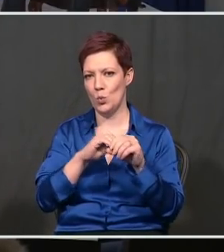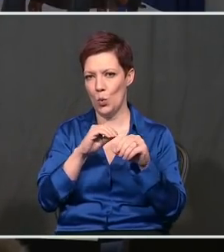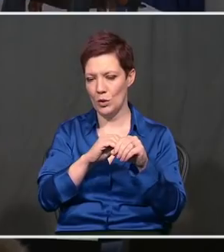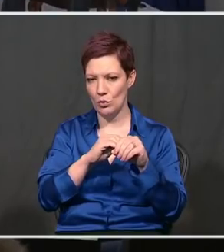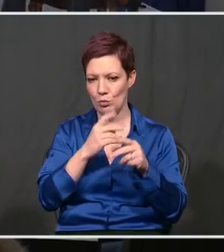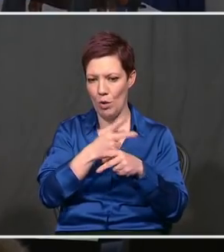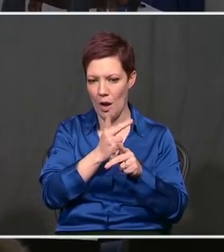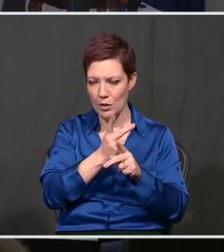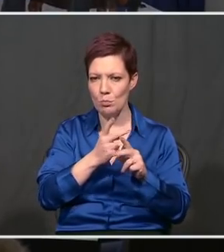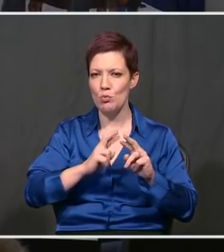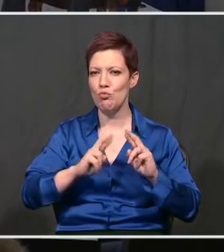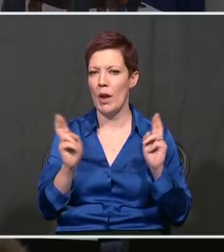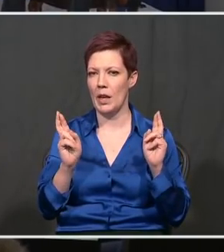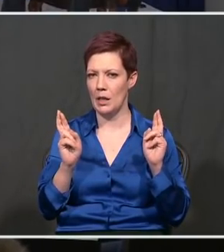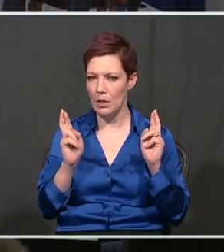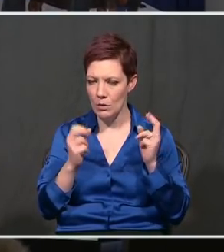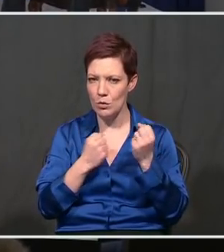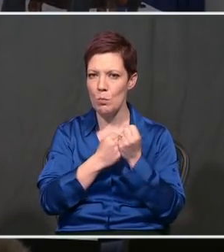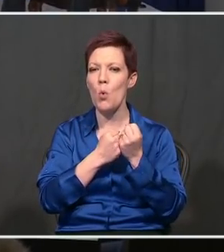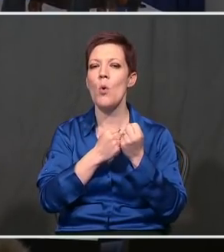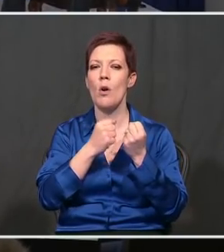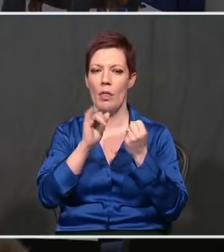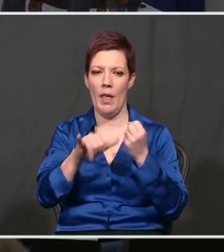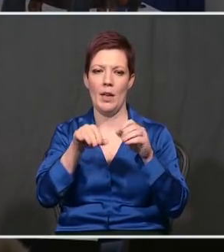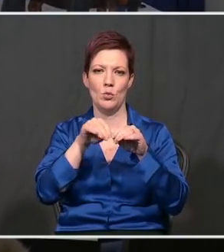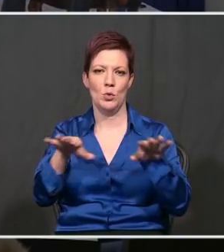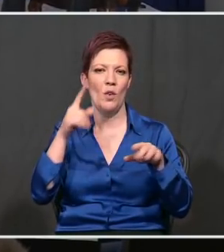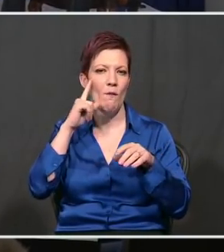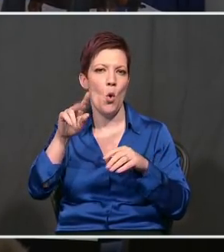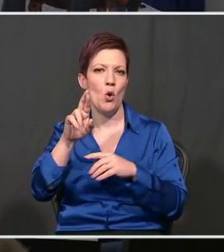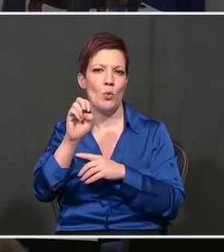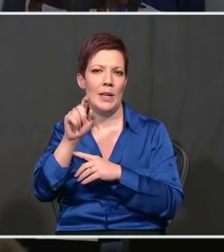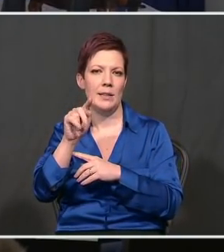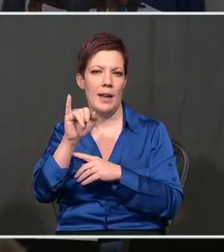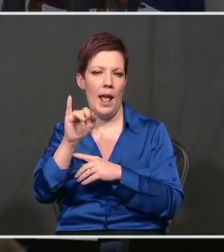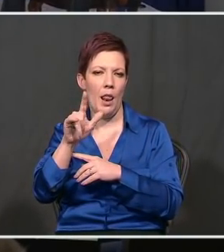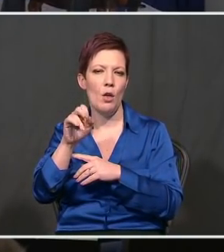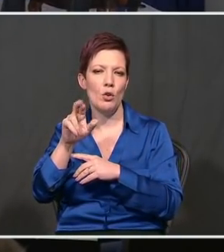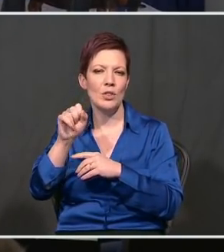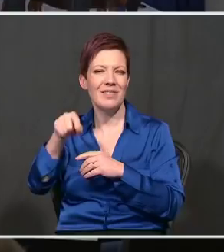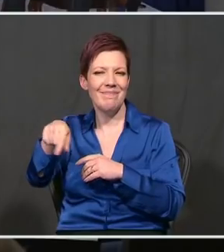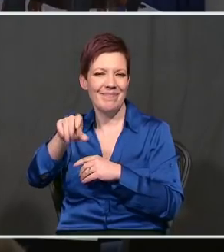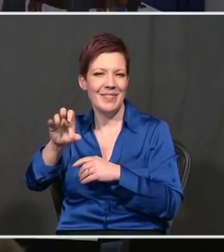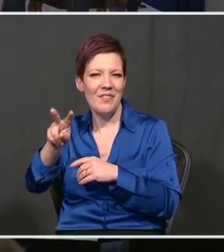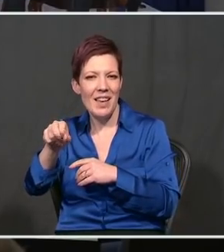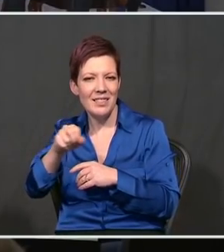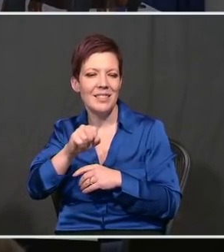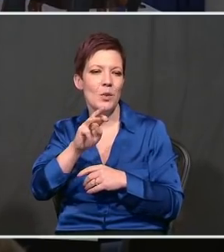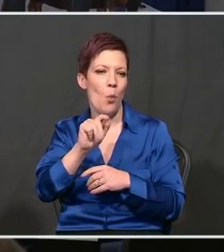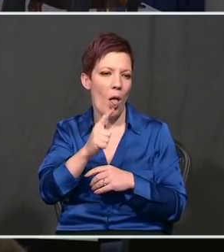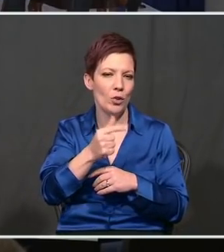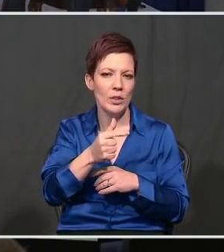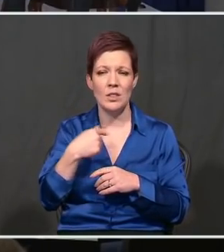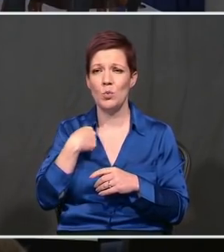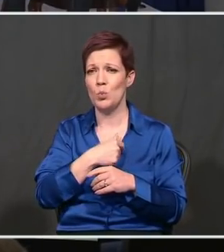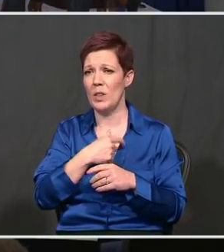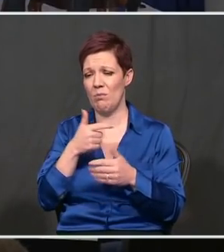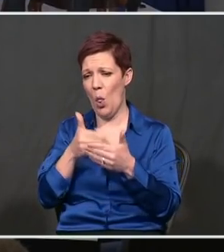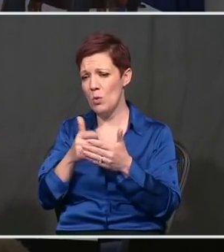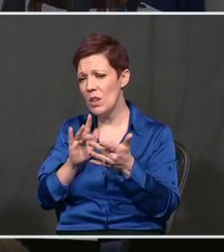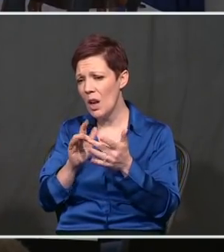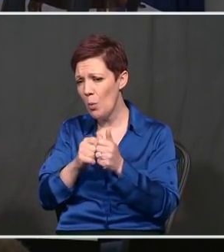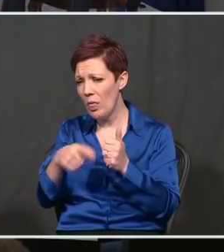support the distribution networks and the retailers. So we've had, you know, close contact with them, and we'll supply whatever they need.